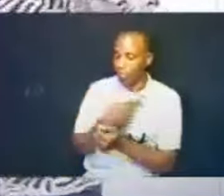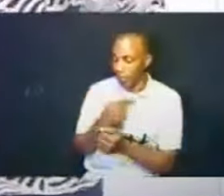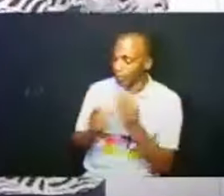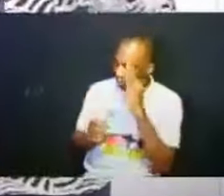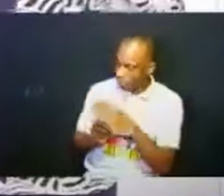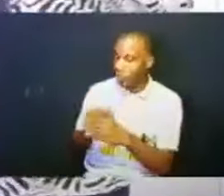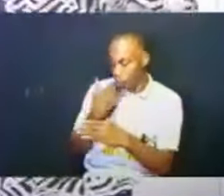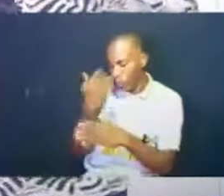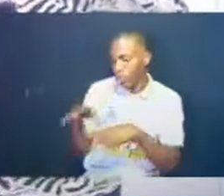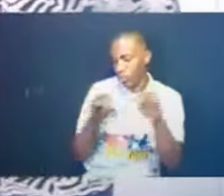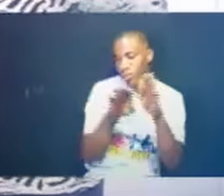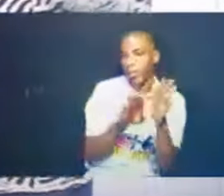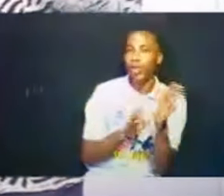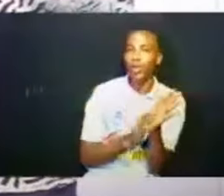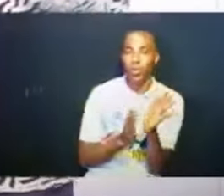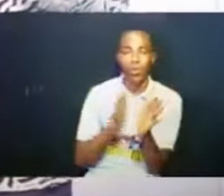so when